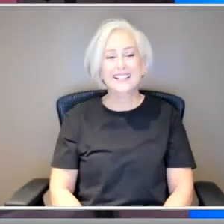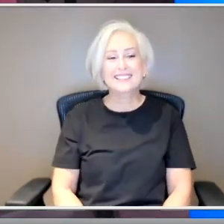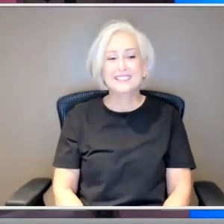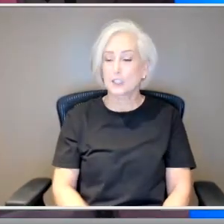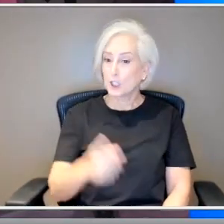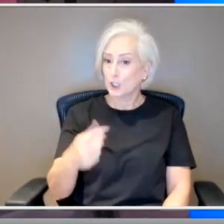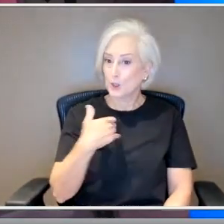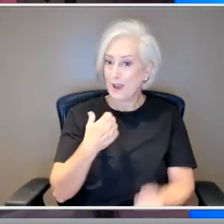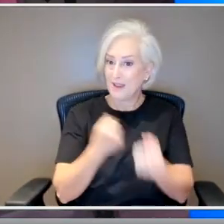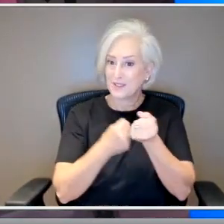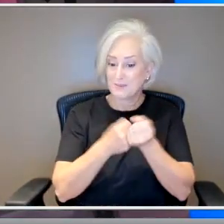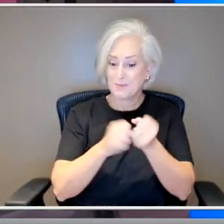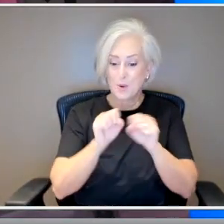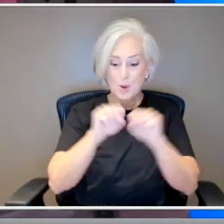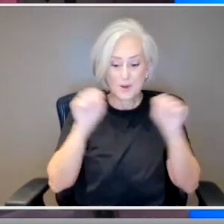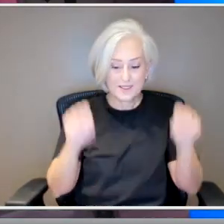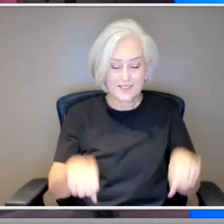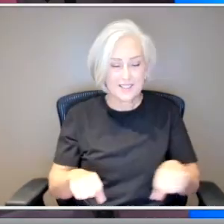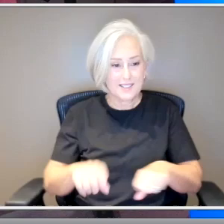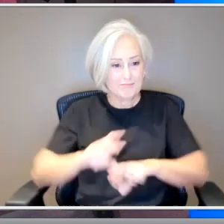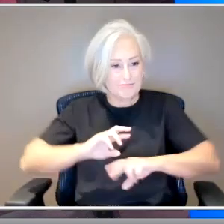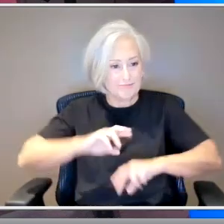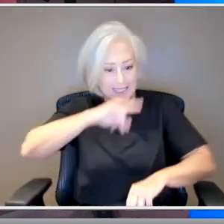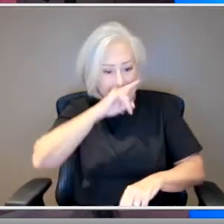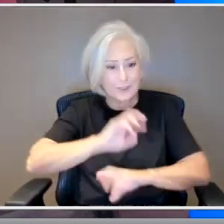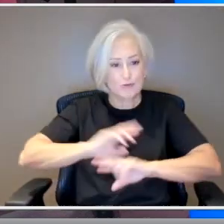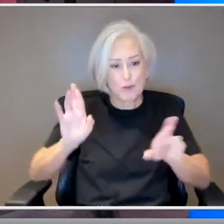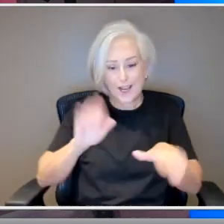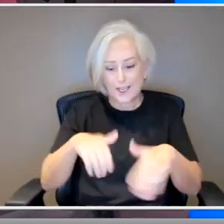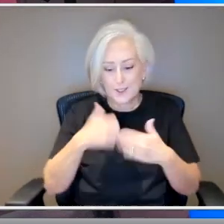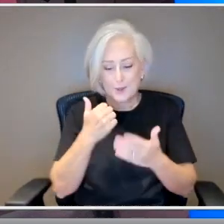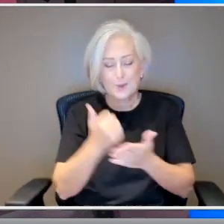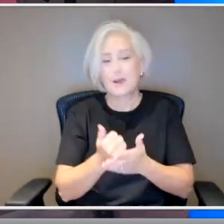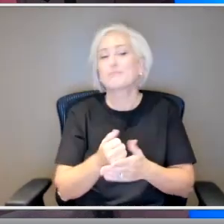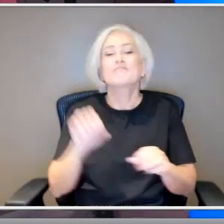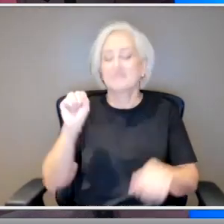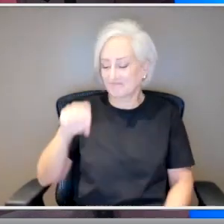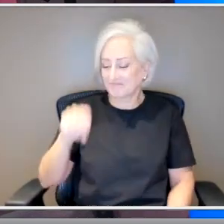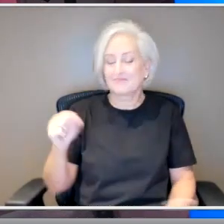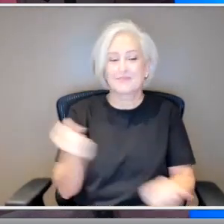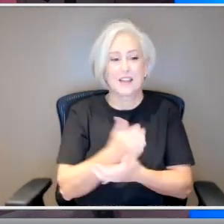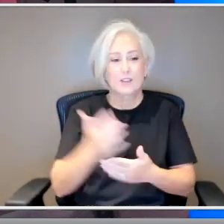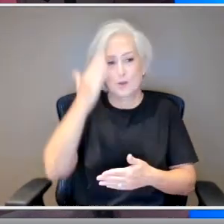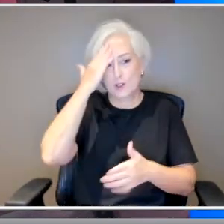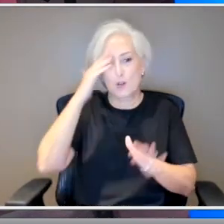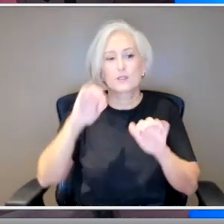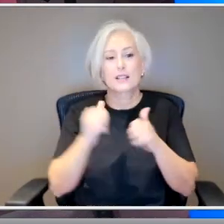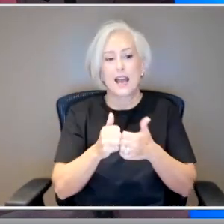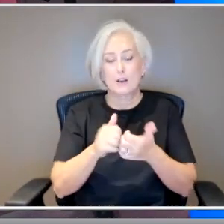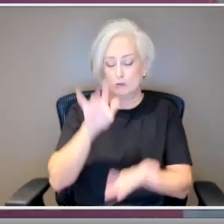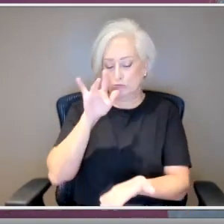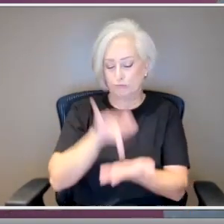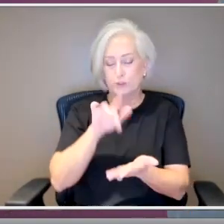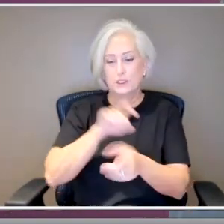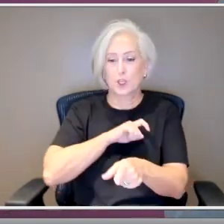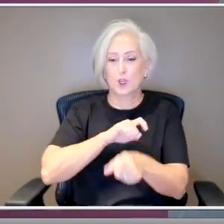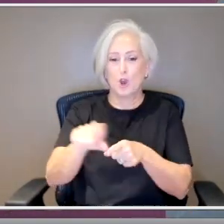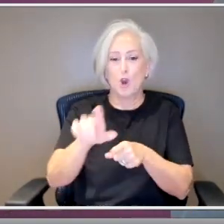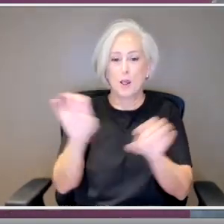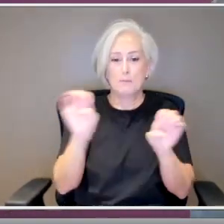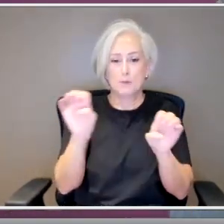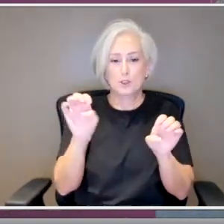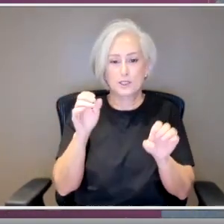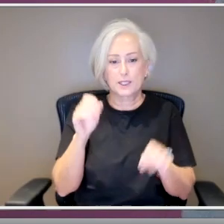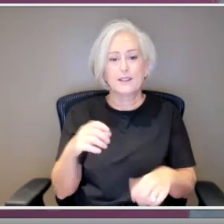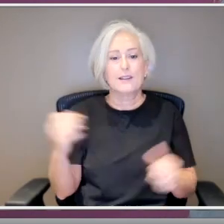set up, kids on standby, Oh, yeah. emergency line. And everybody knows how to tests. get right to the emergency line in my phone. They know where it is. Everybody has the